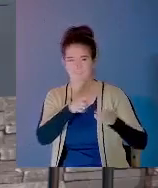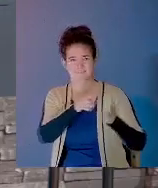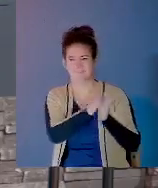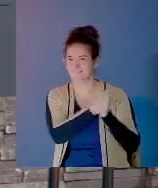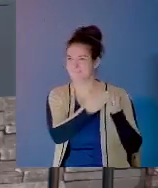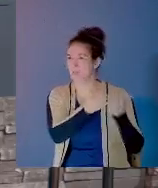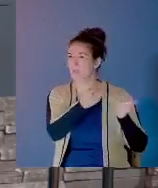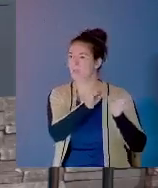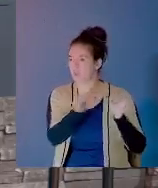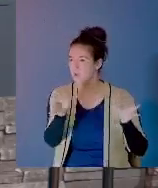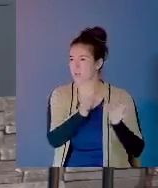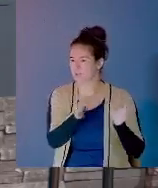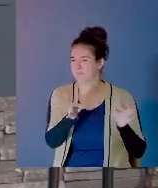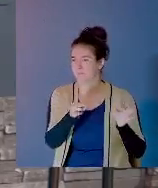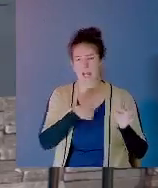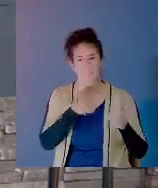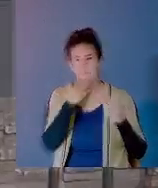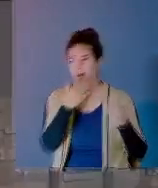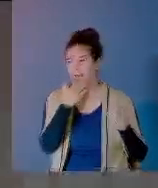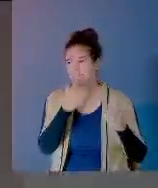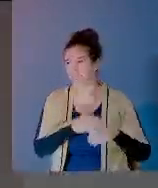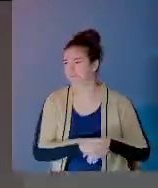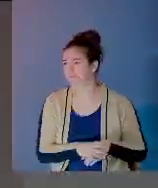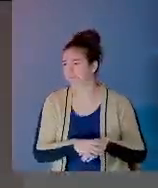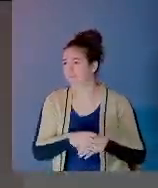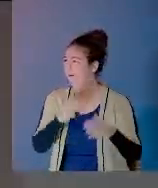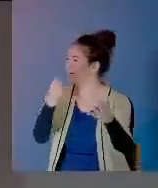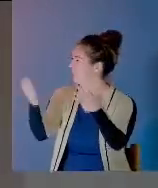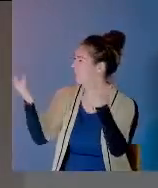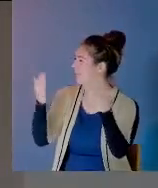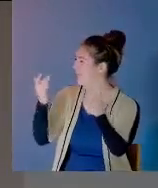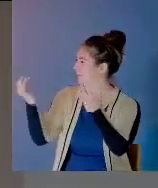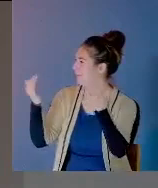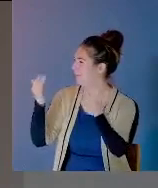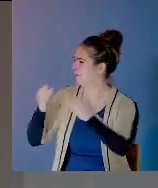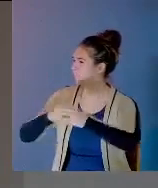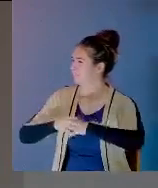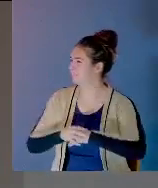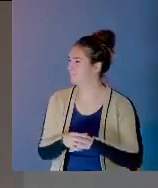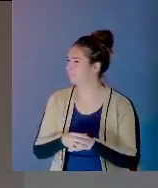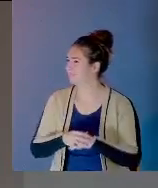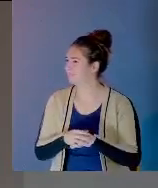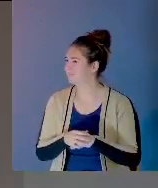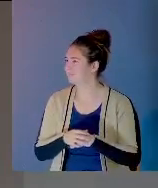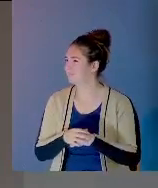Jerry. Thank you for that. All right.